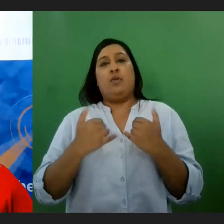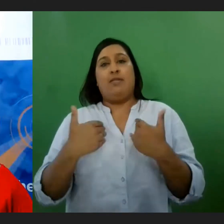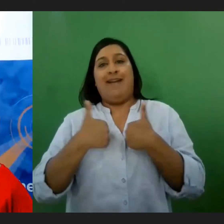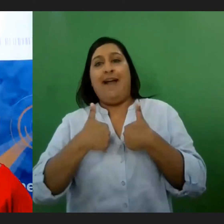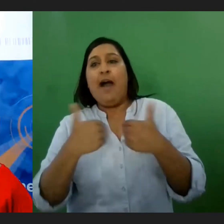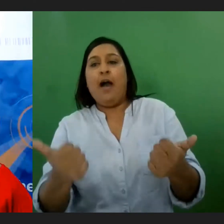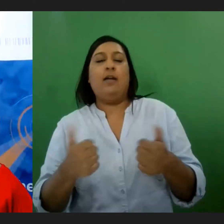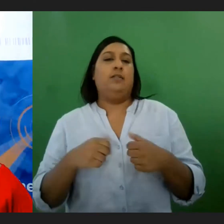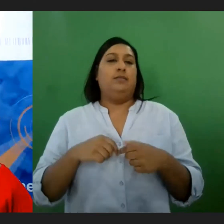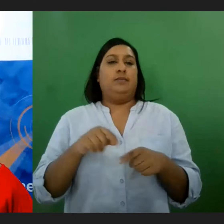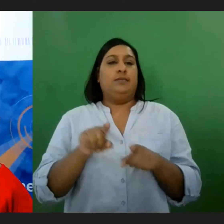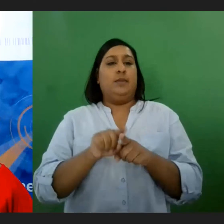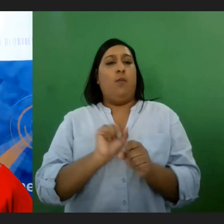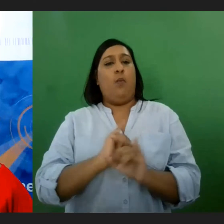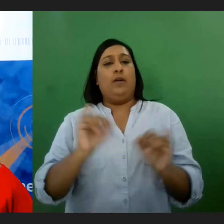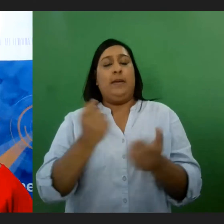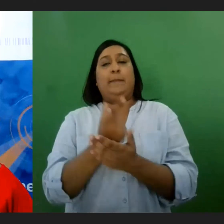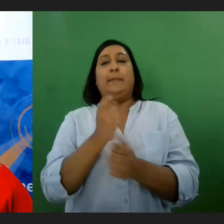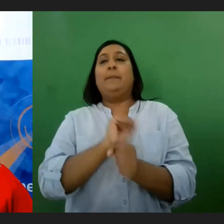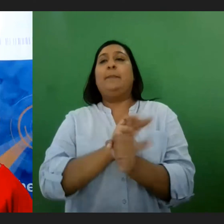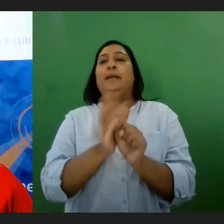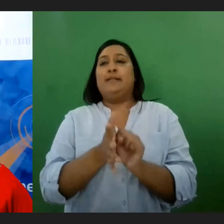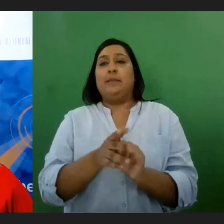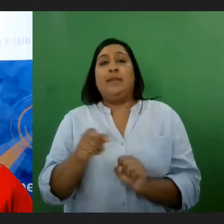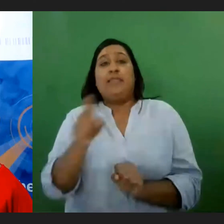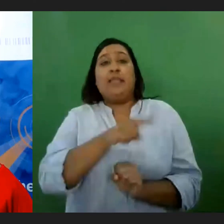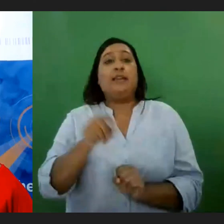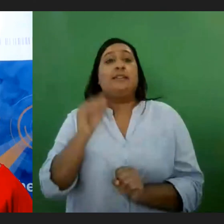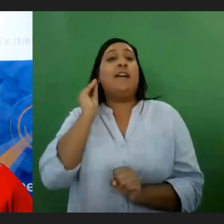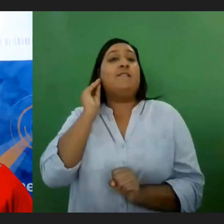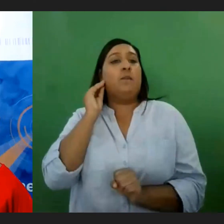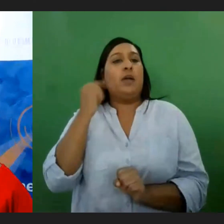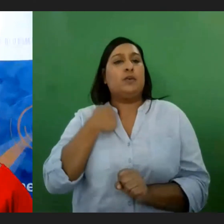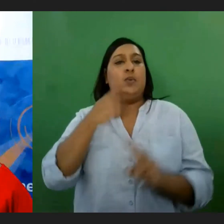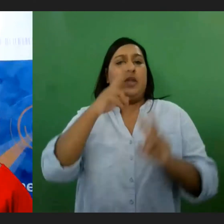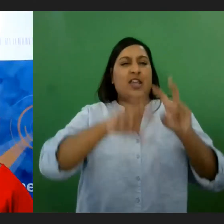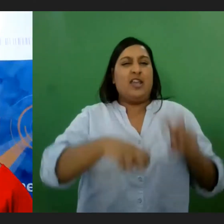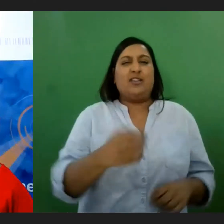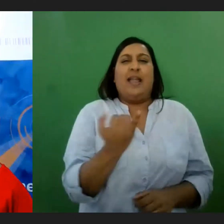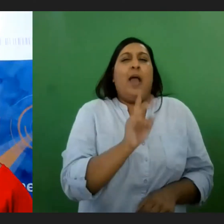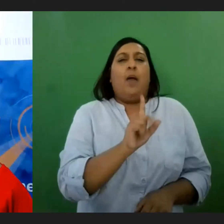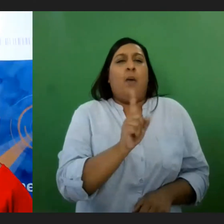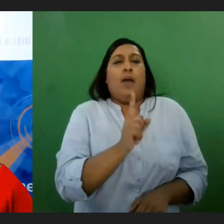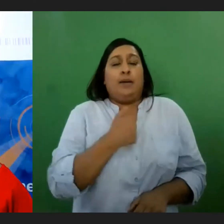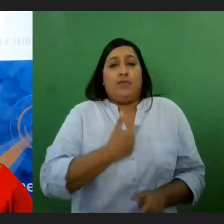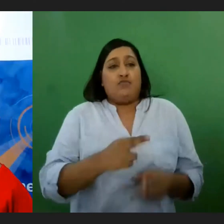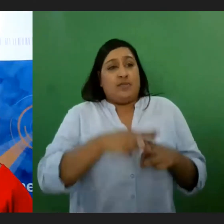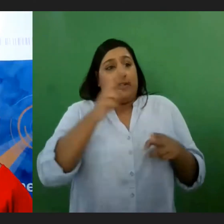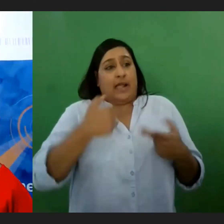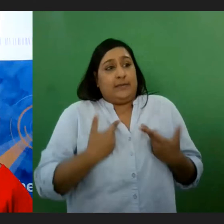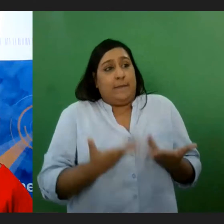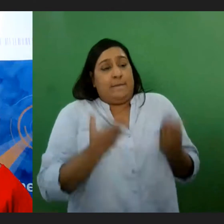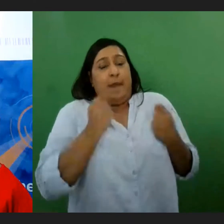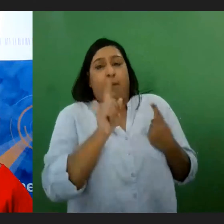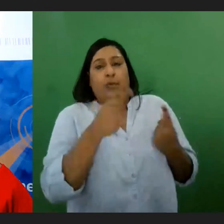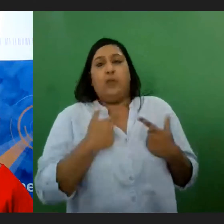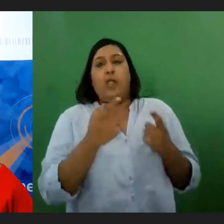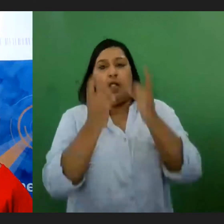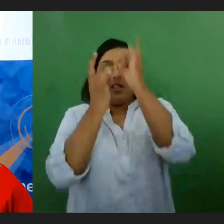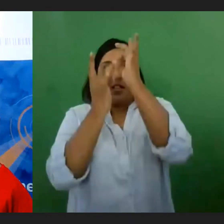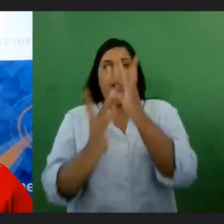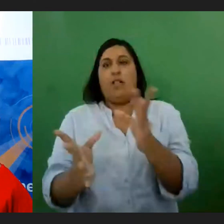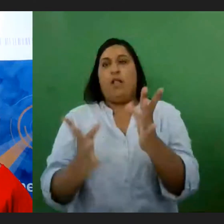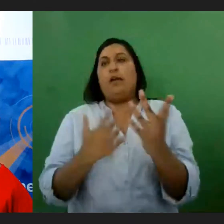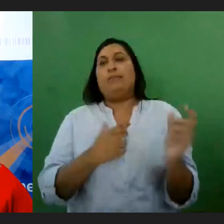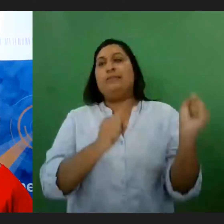pandemic. These we will share with you today. So during today's webinar, we will hear from